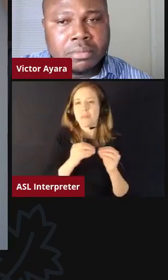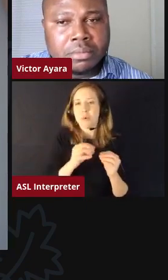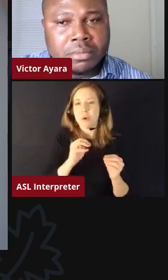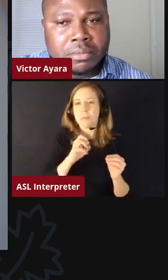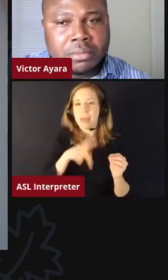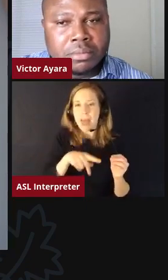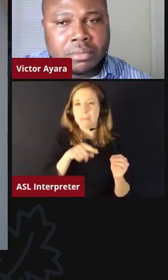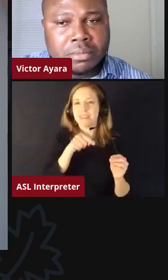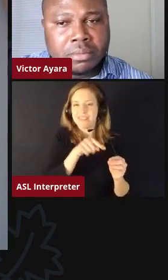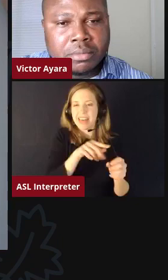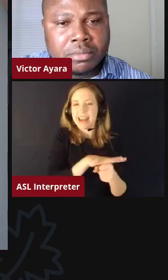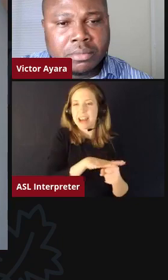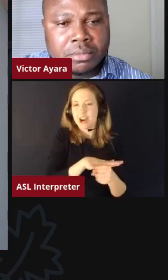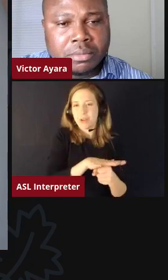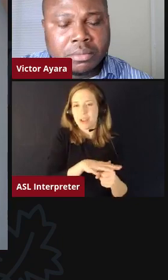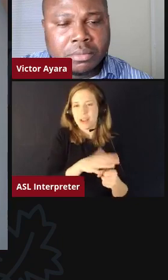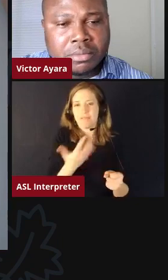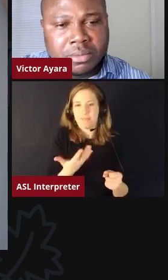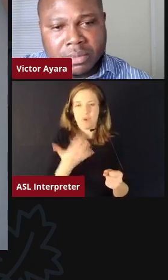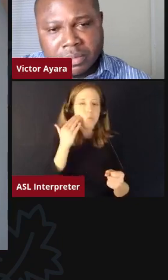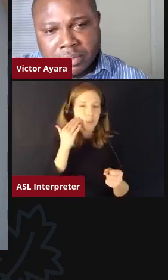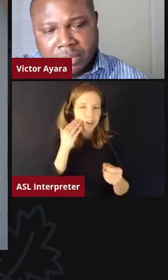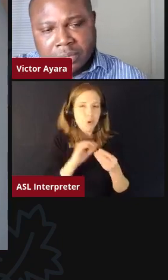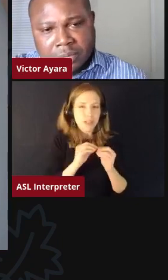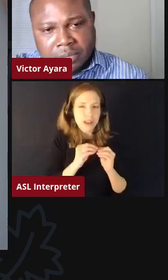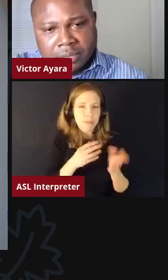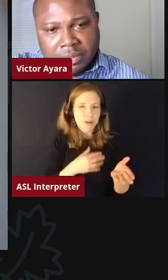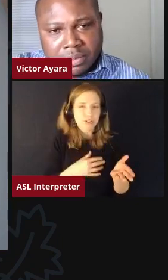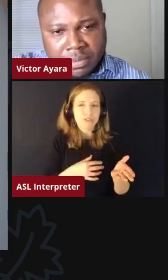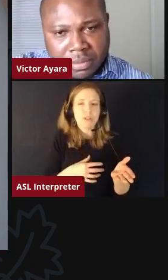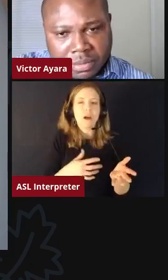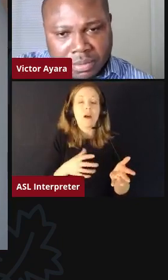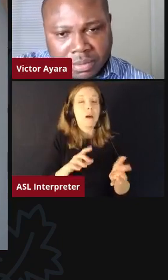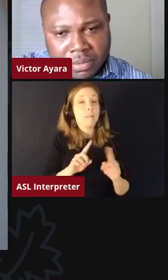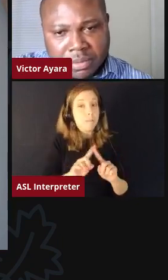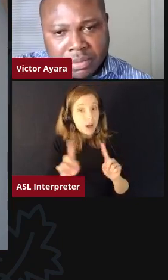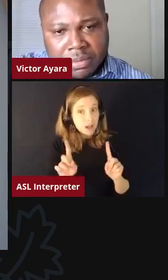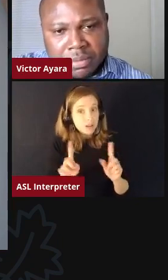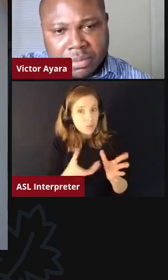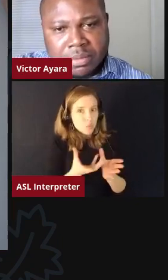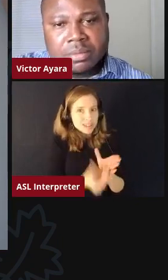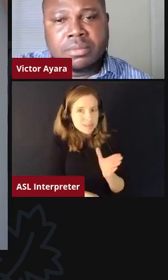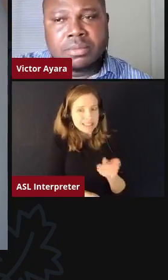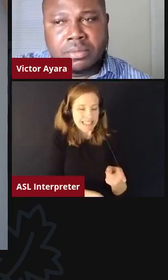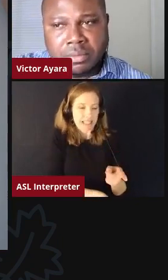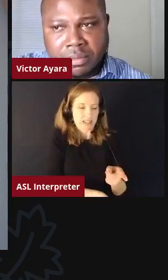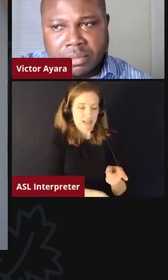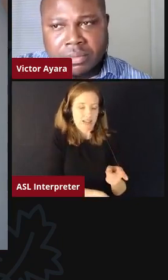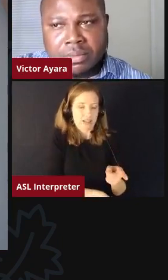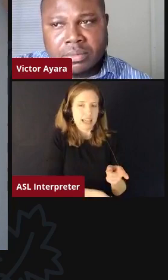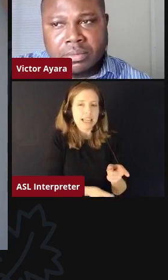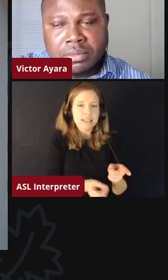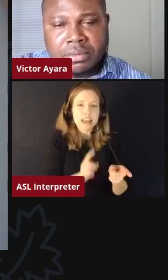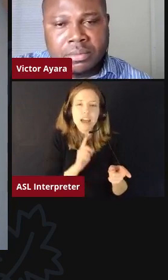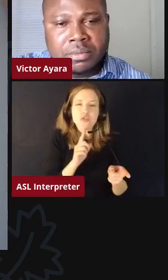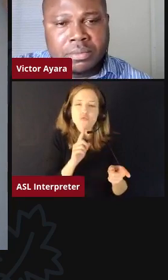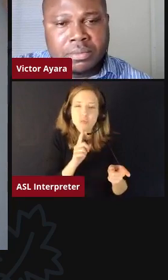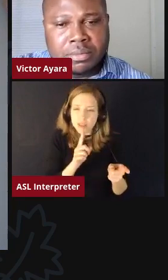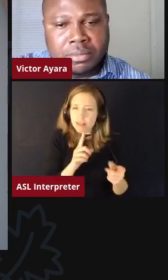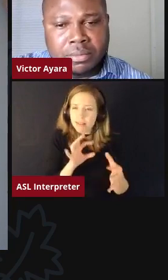are the real connections about are there the resources there. So we know, for